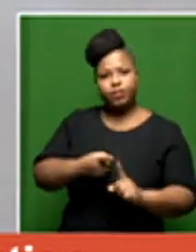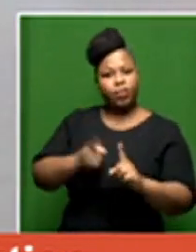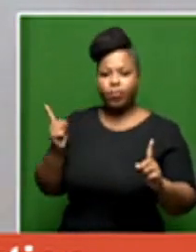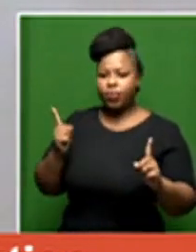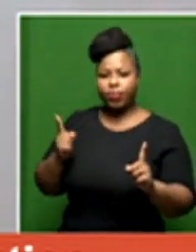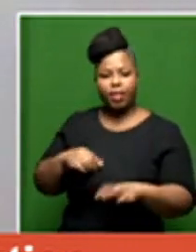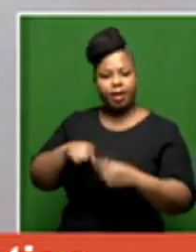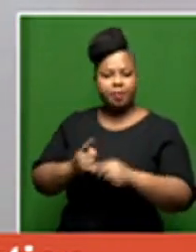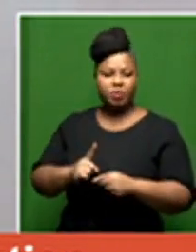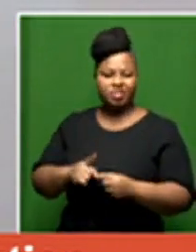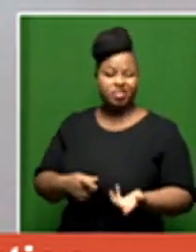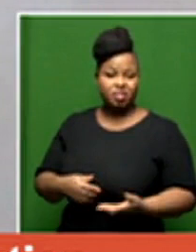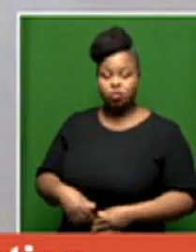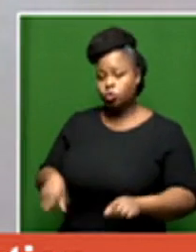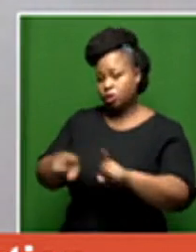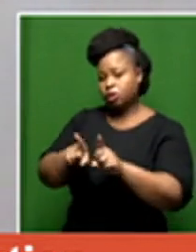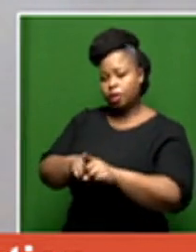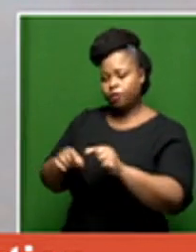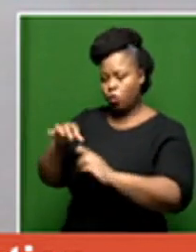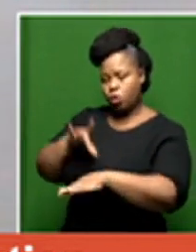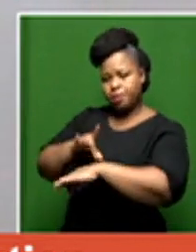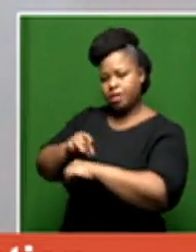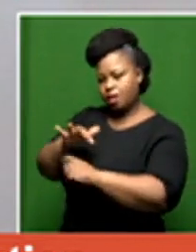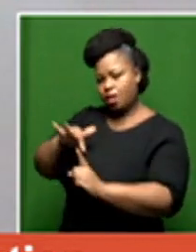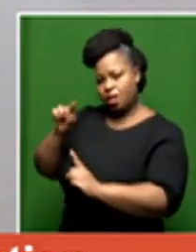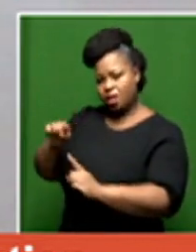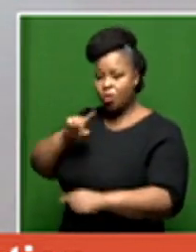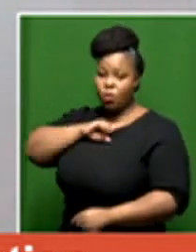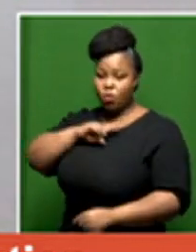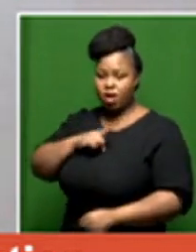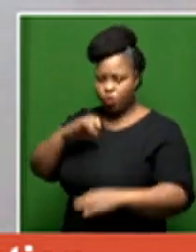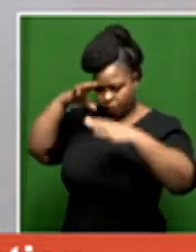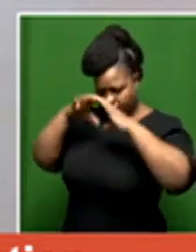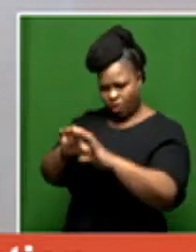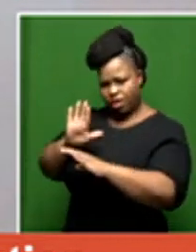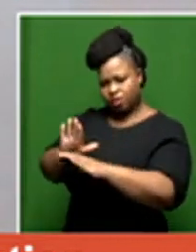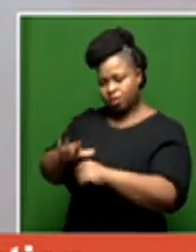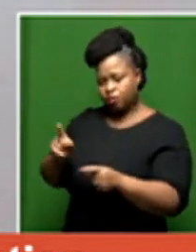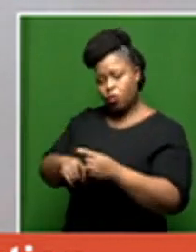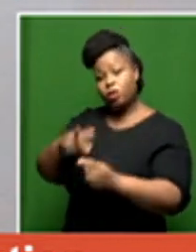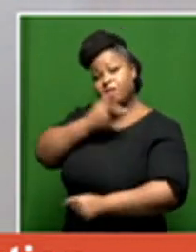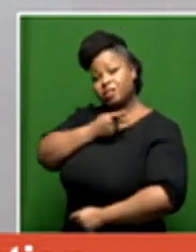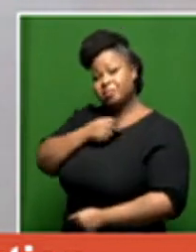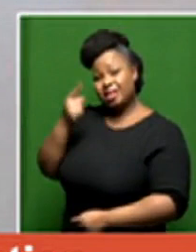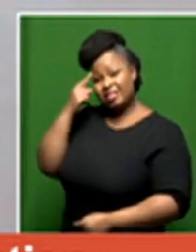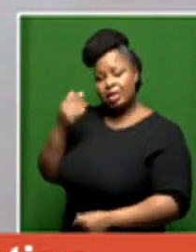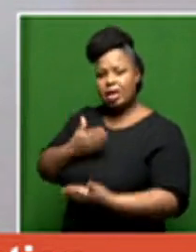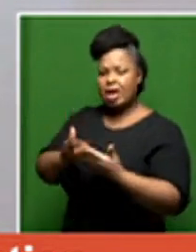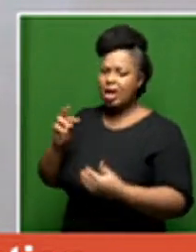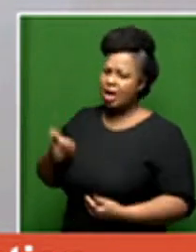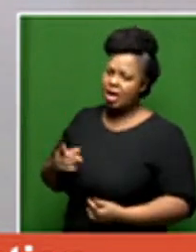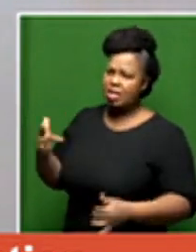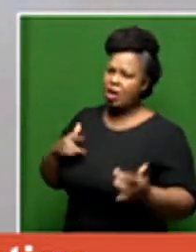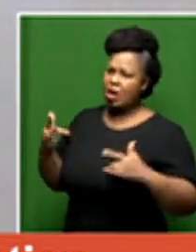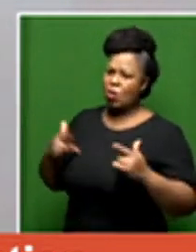concerning when it comes to the medical field. And when we are zeroing in on vaccination, I think some of them are bordering on, as